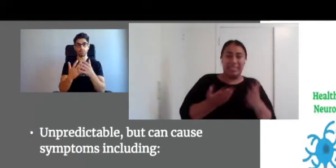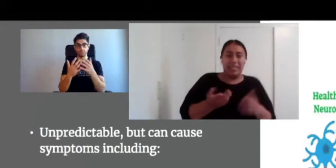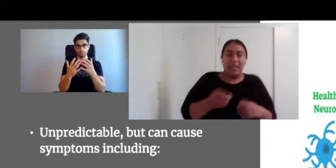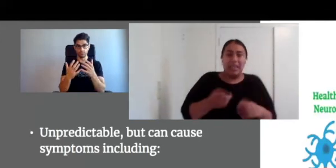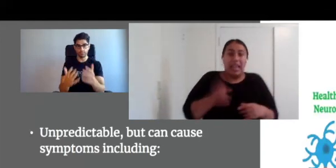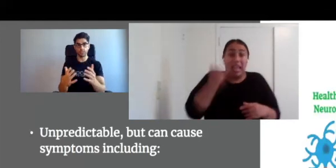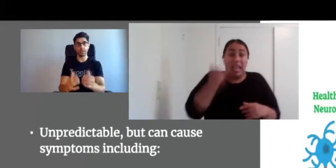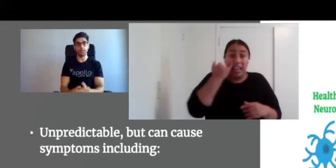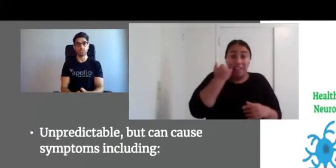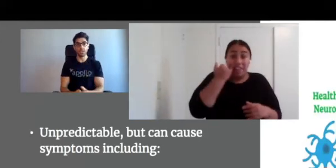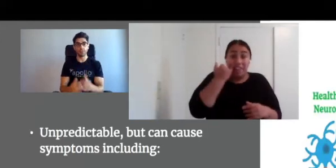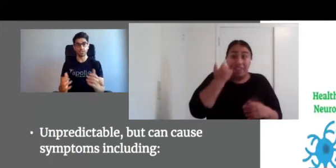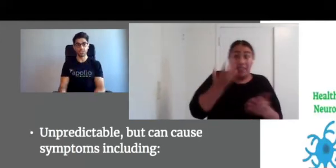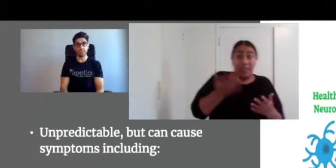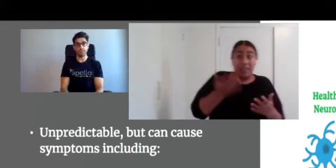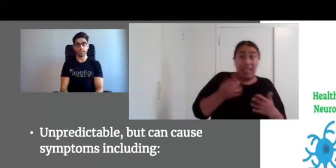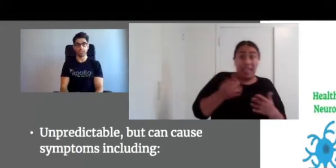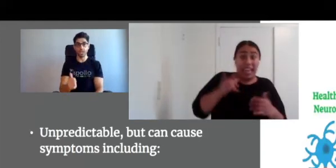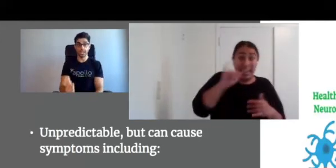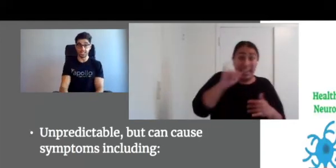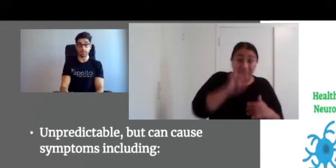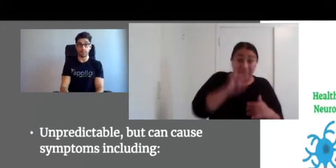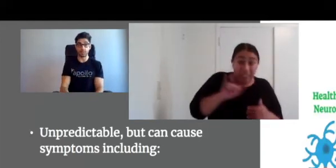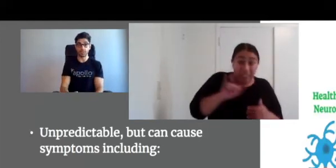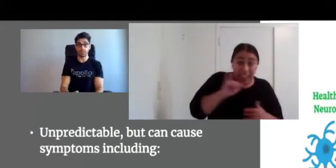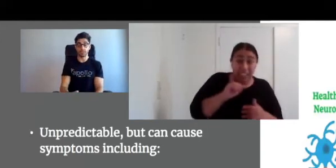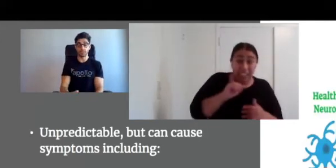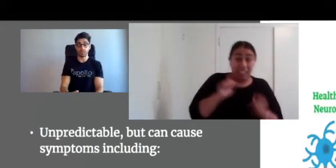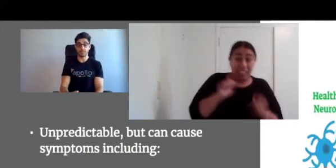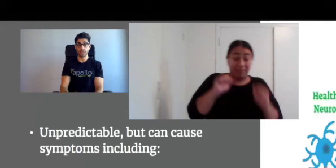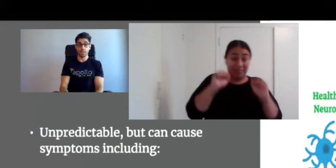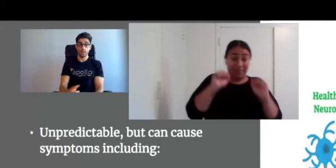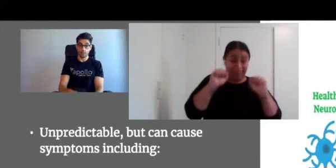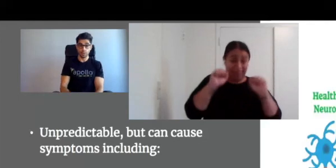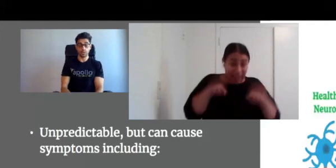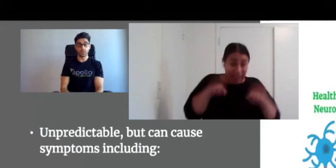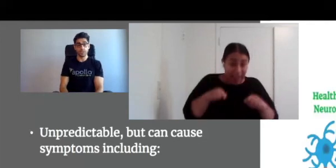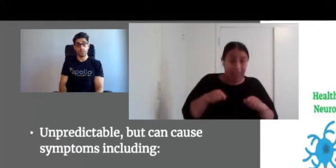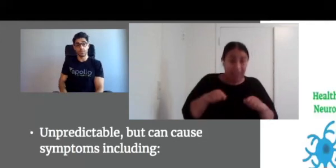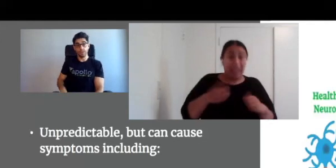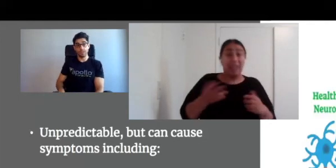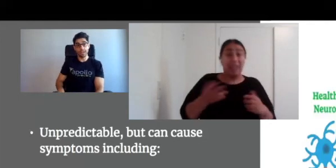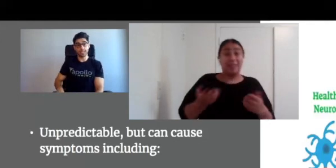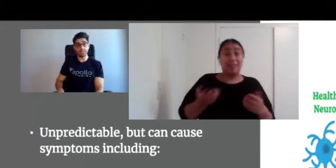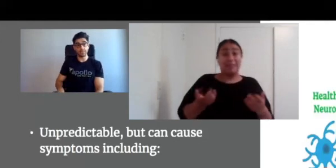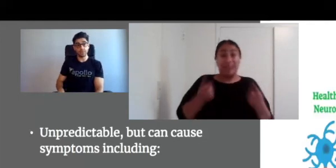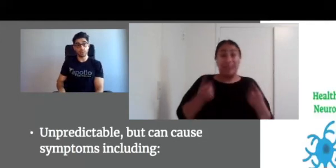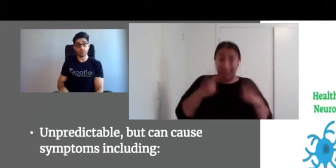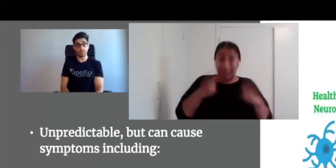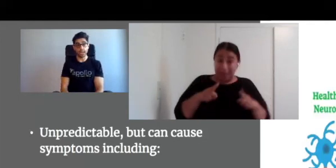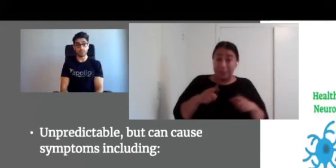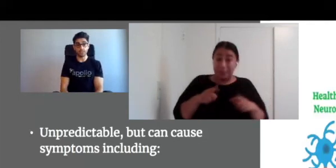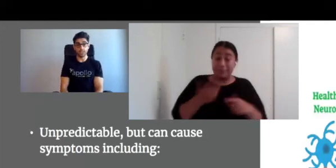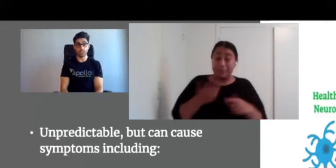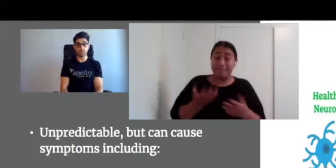will put them at risk for systemic infection and sepsis. Of course, The breathing mechanism is very important